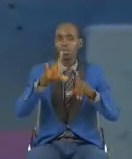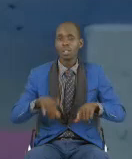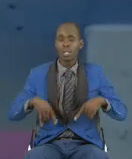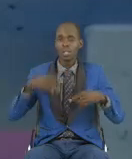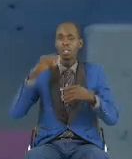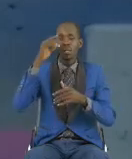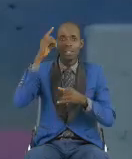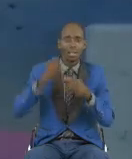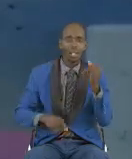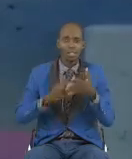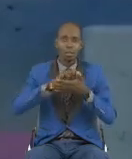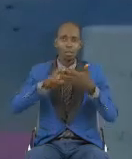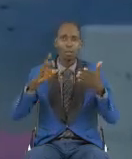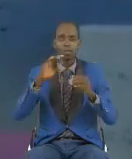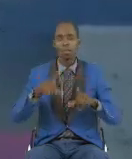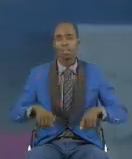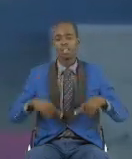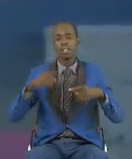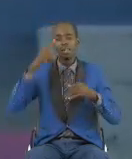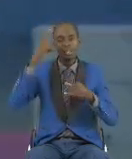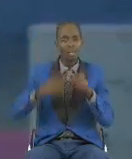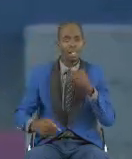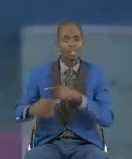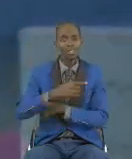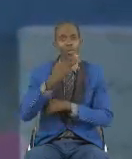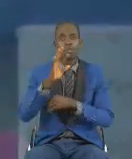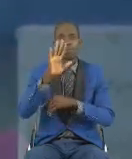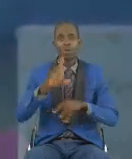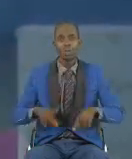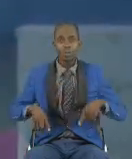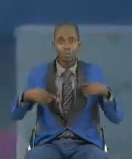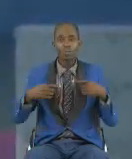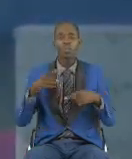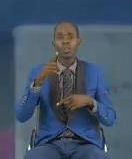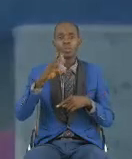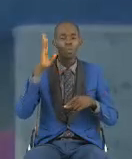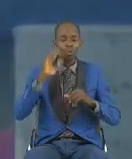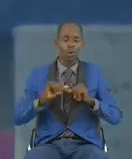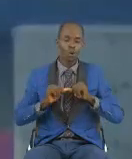your life, and the very last day of your life, you'll keep on preaching